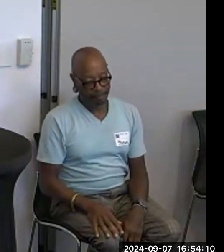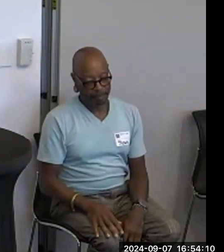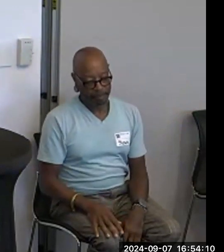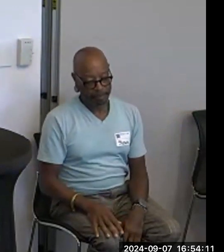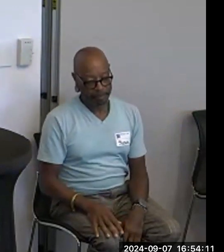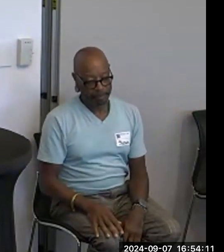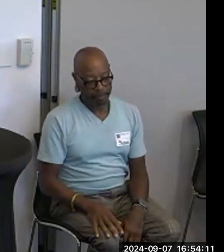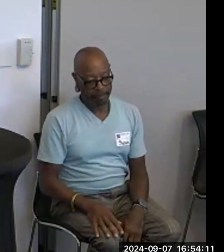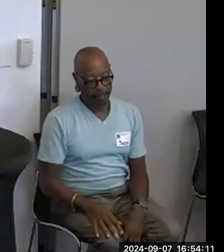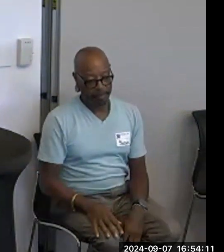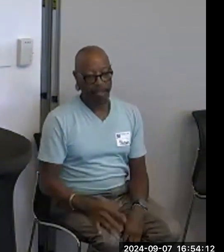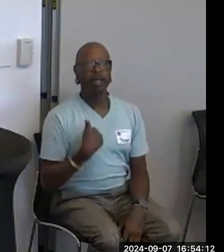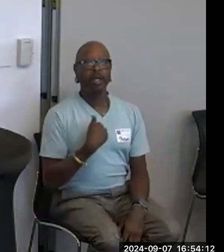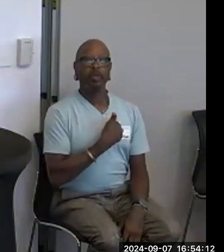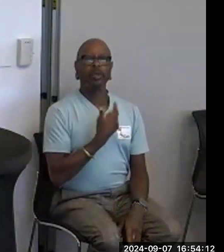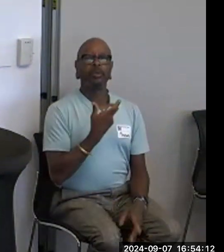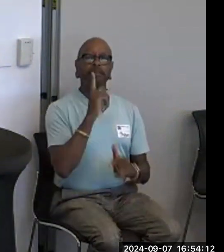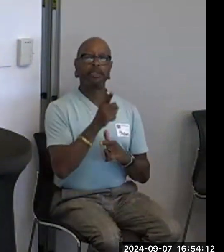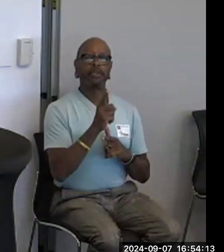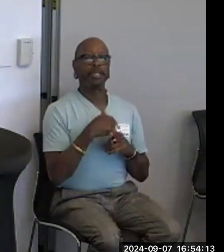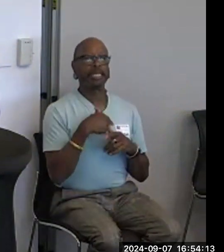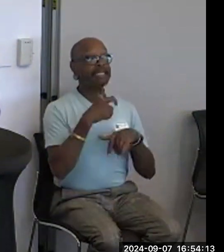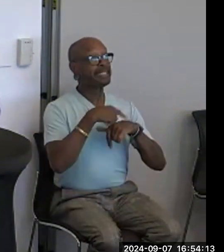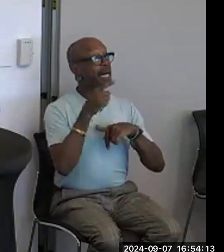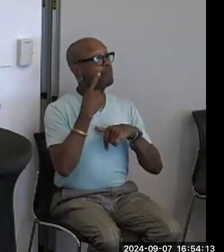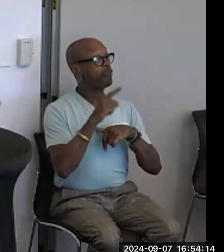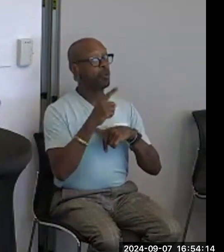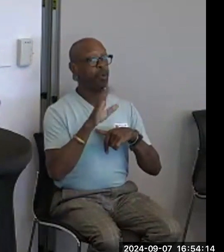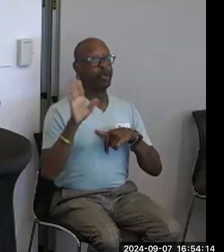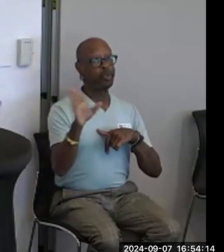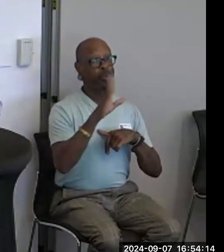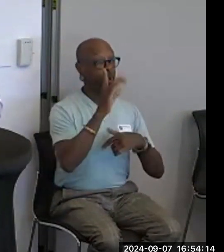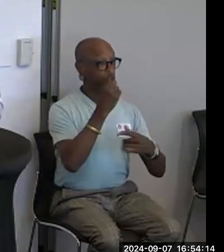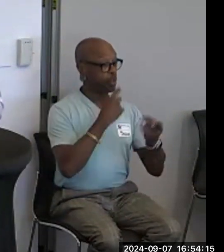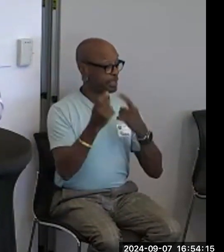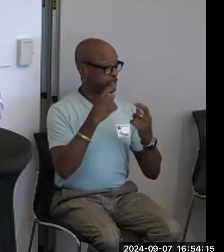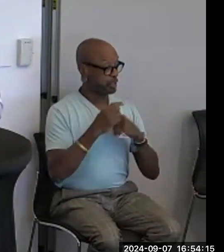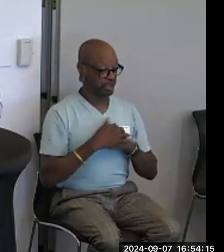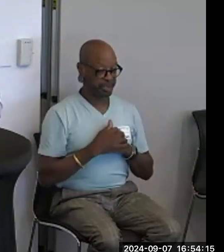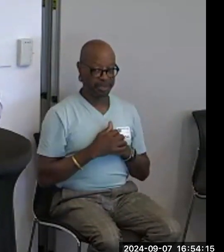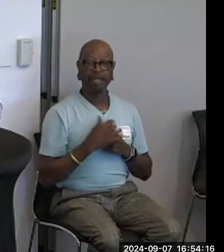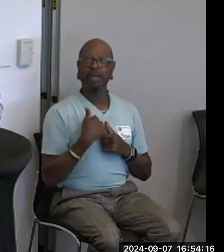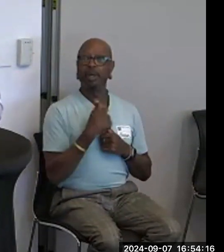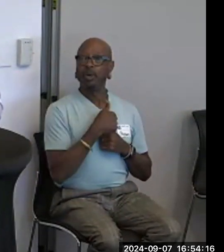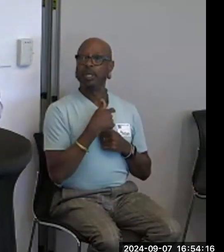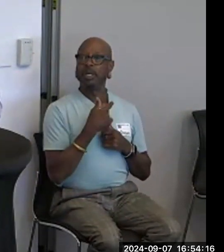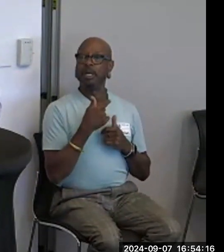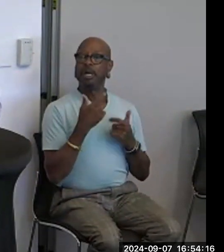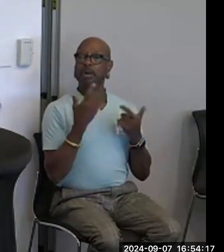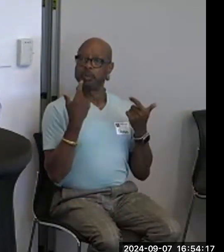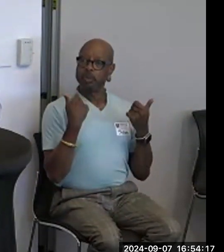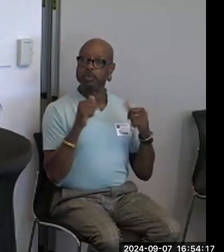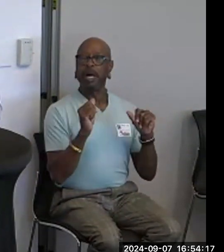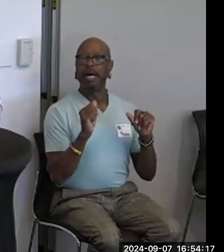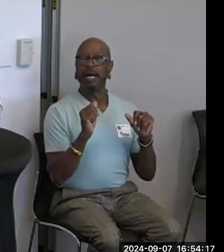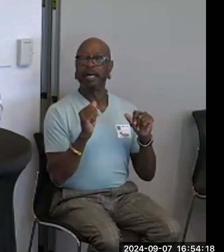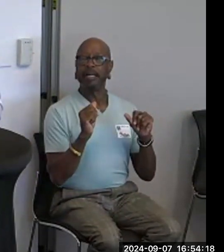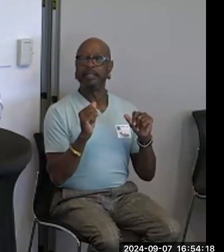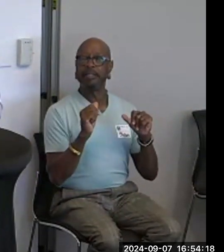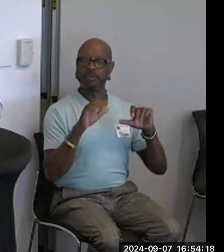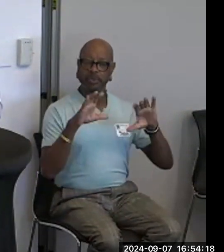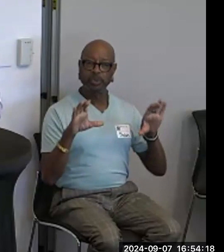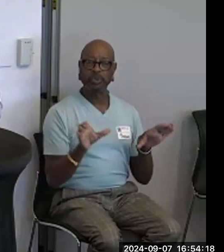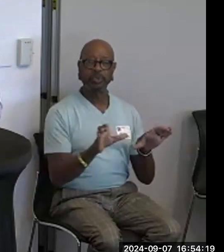So I think we want to make sure that there's time for questions. We're going to try to do a